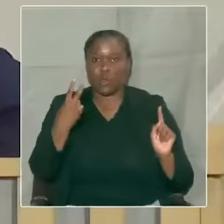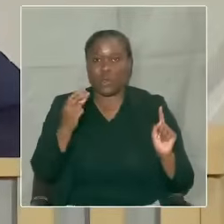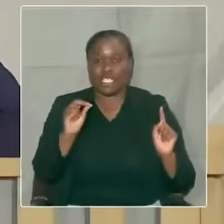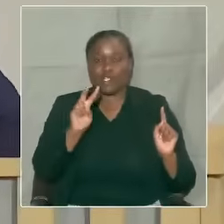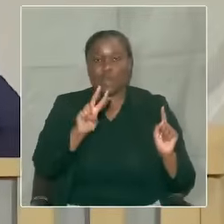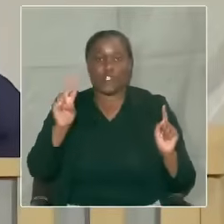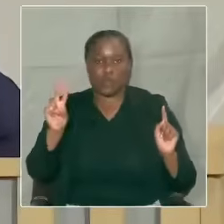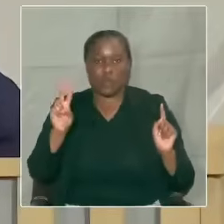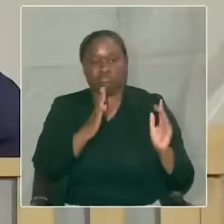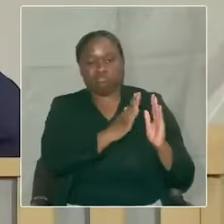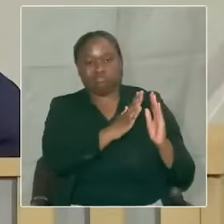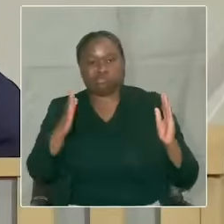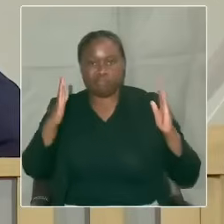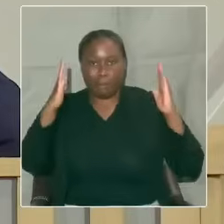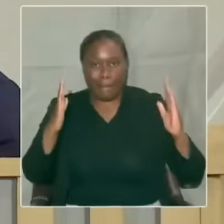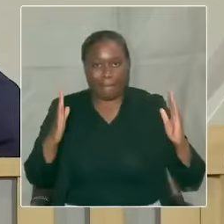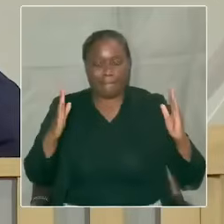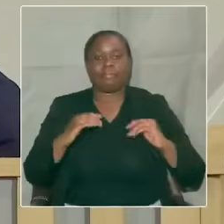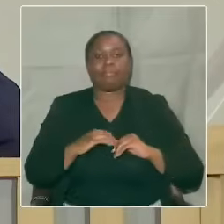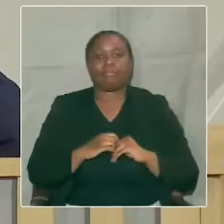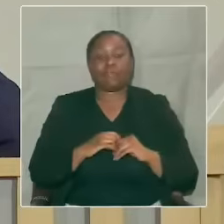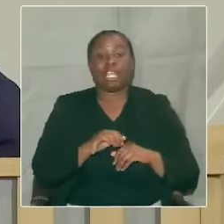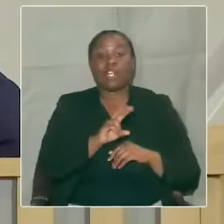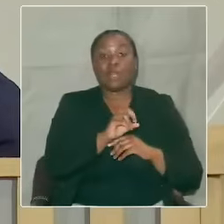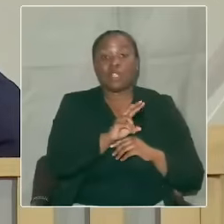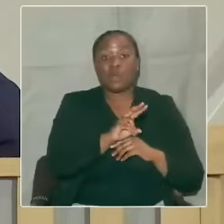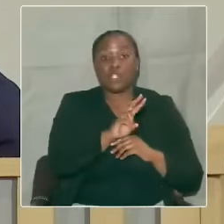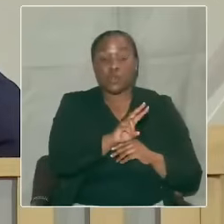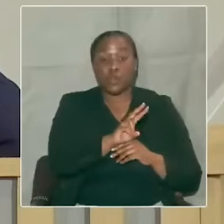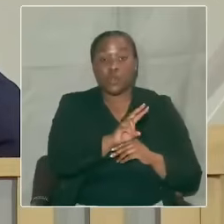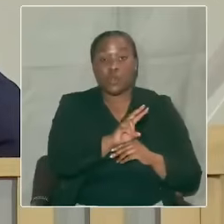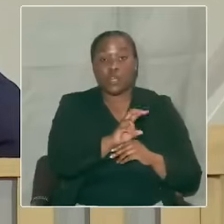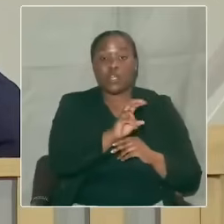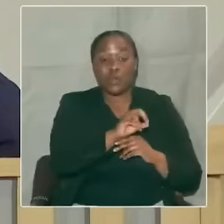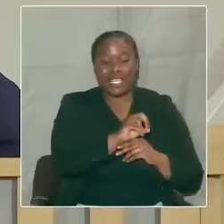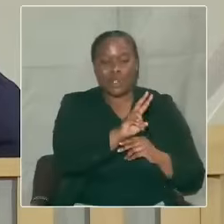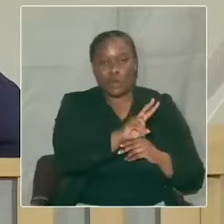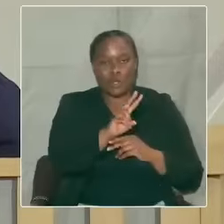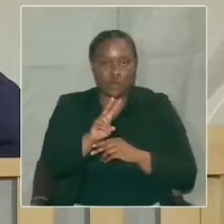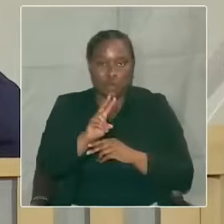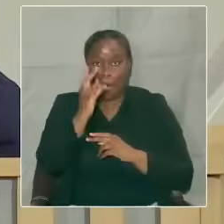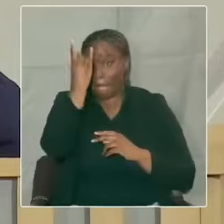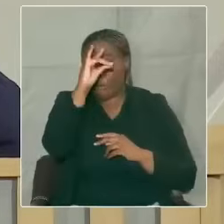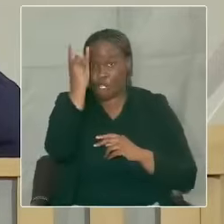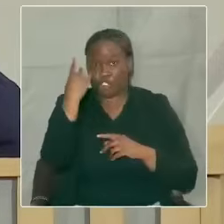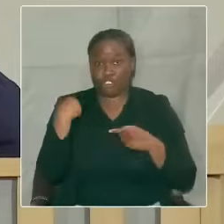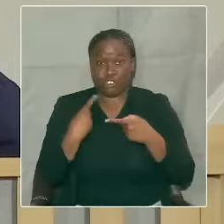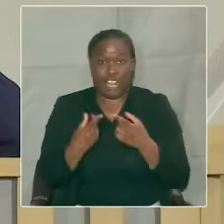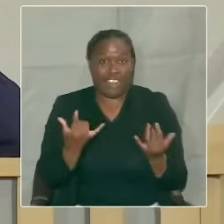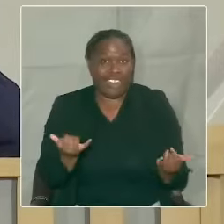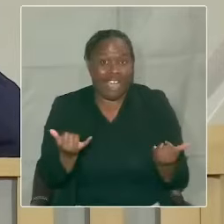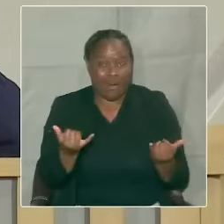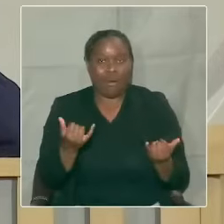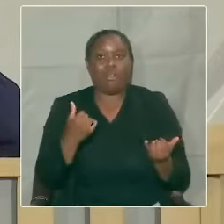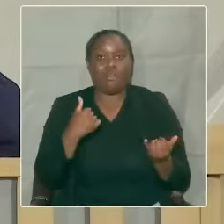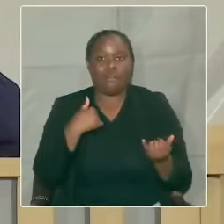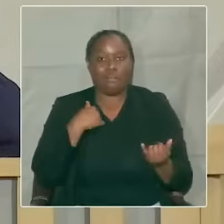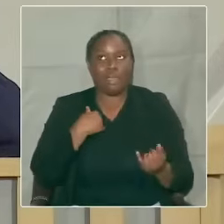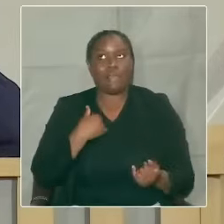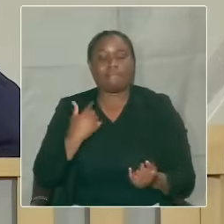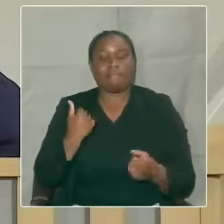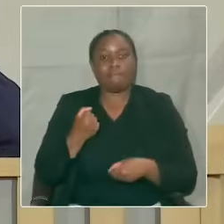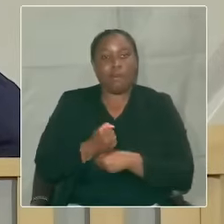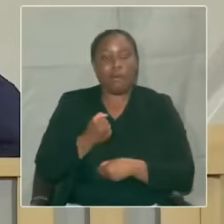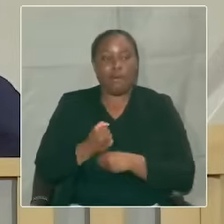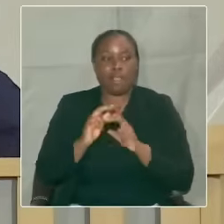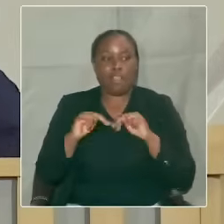since 2022 March, up to now, I've been appointed as the National Commissioner of South African Police